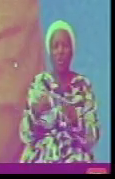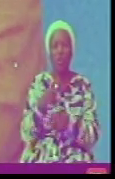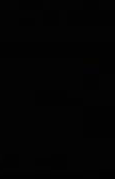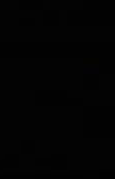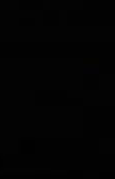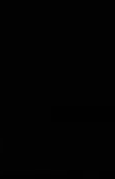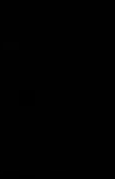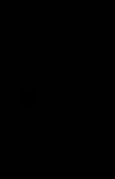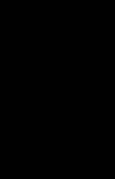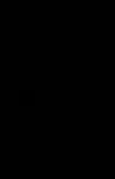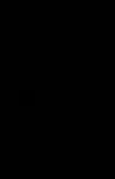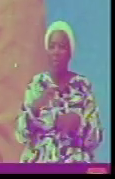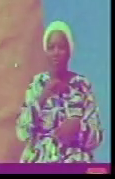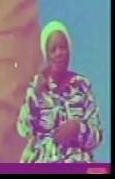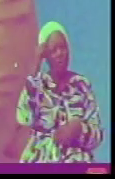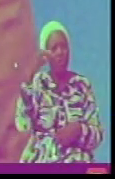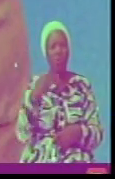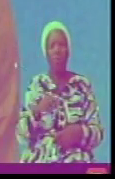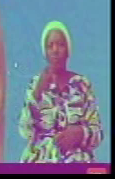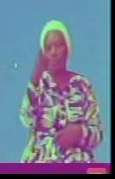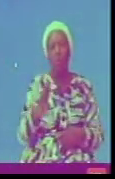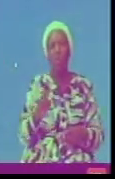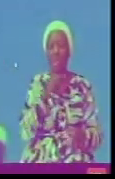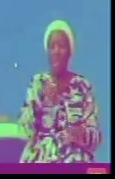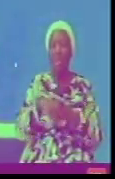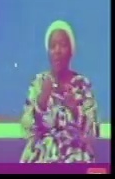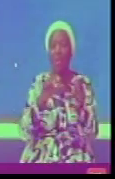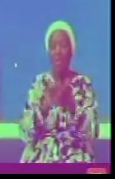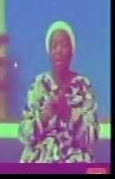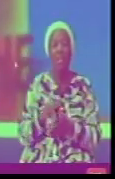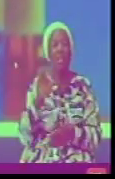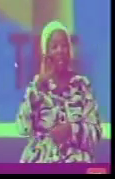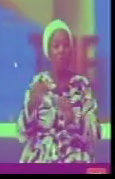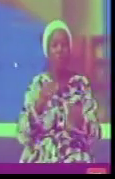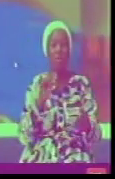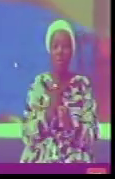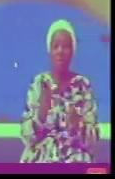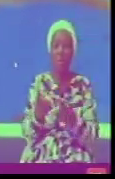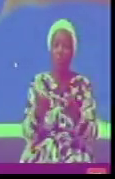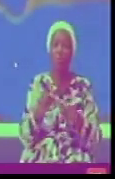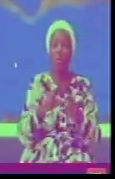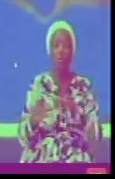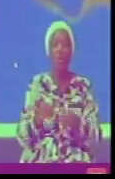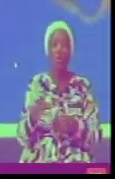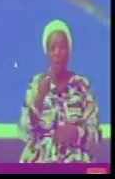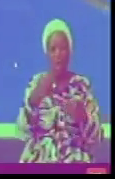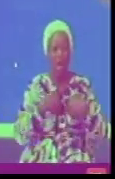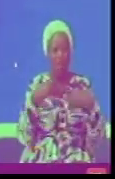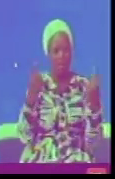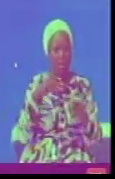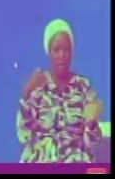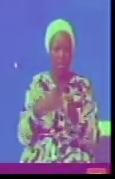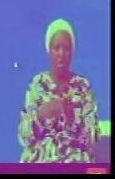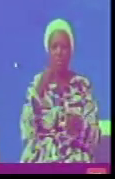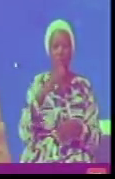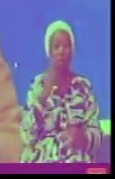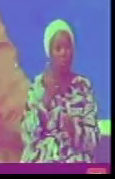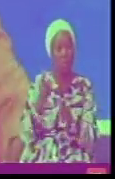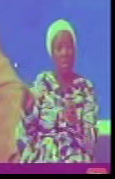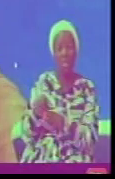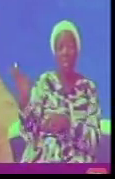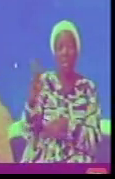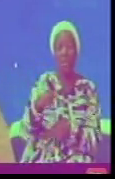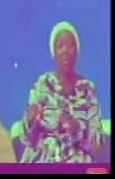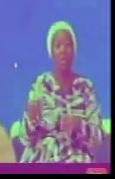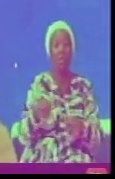God as your creator the way he wants. You have not thought about God in everything you do like he wants you to